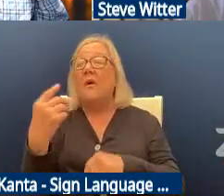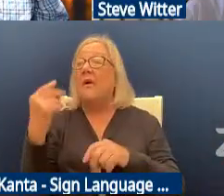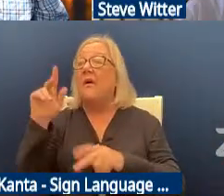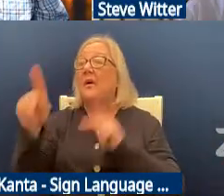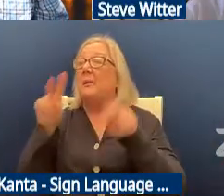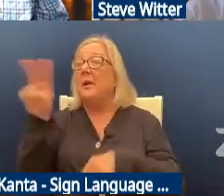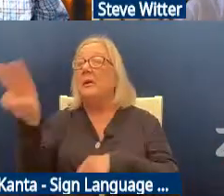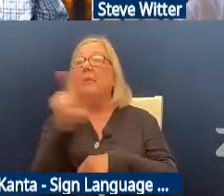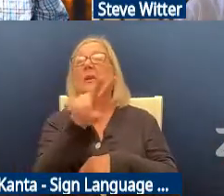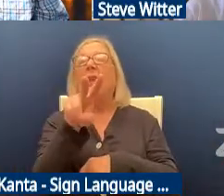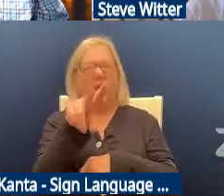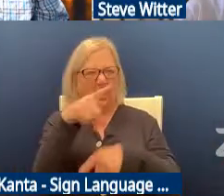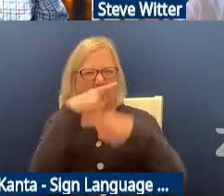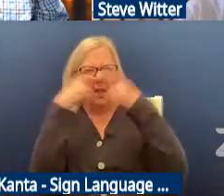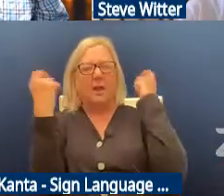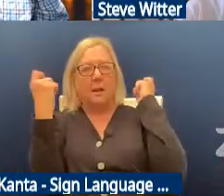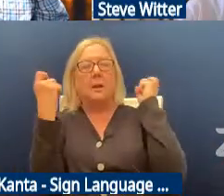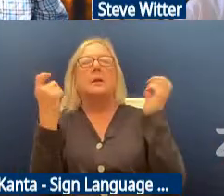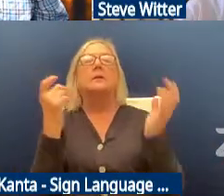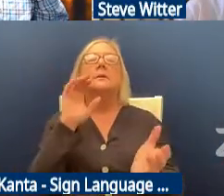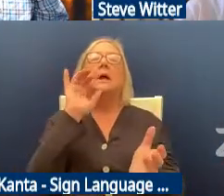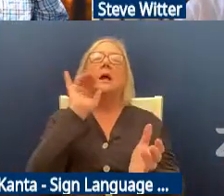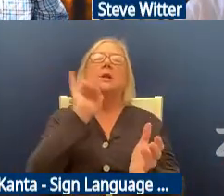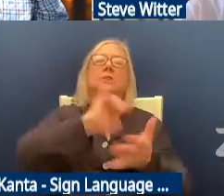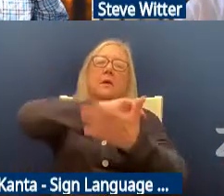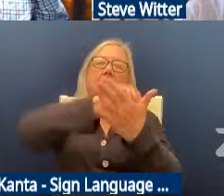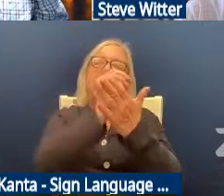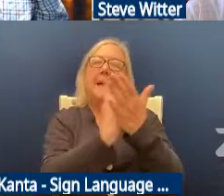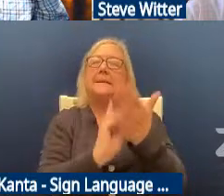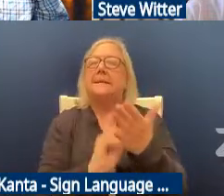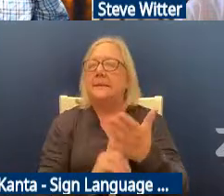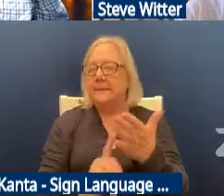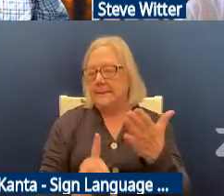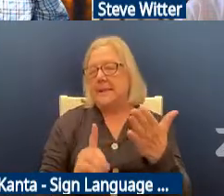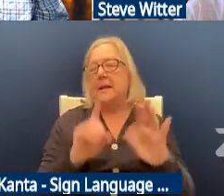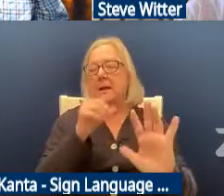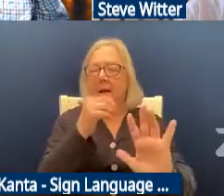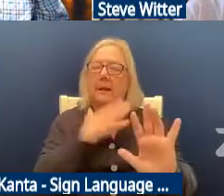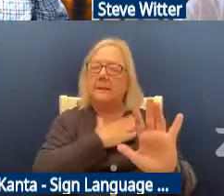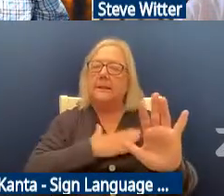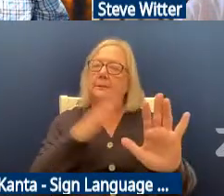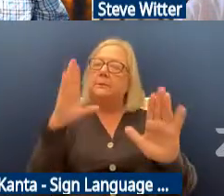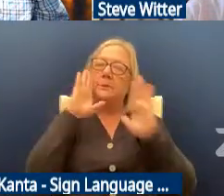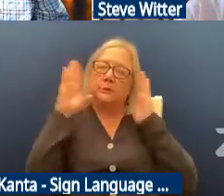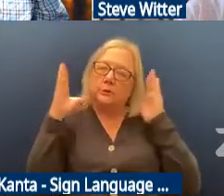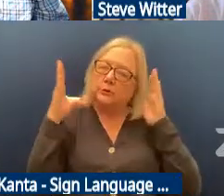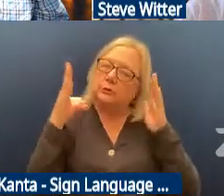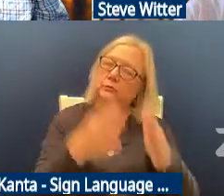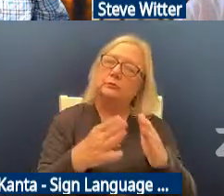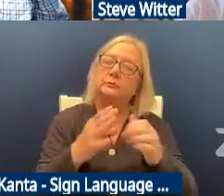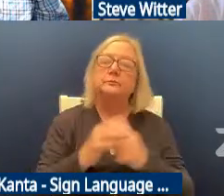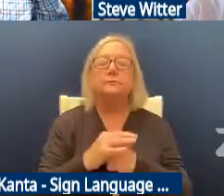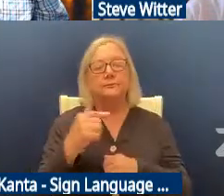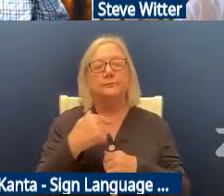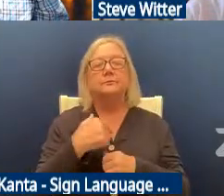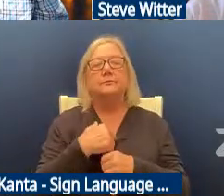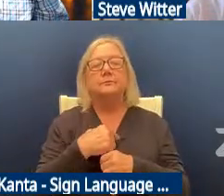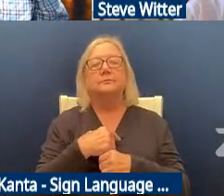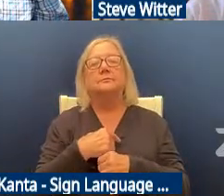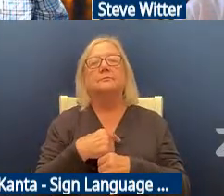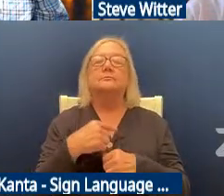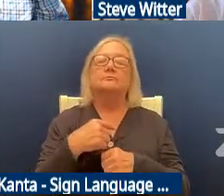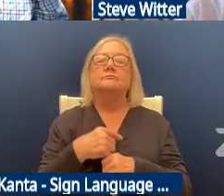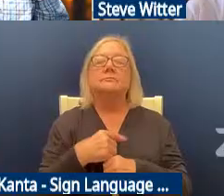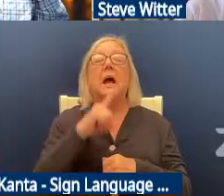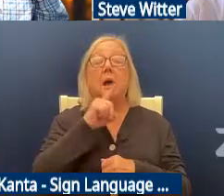reason, accelerate that work, commit to the intensity of those 2 sub areas. I have confidence that you will, but again, I